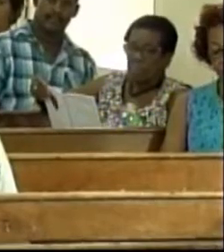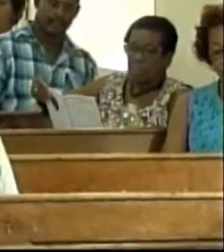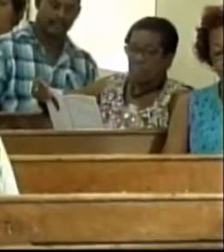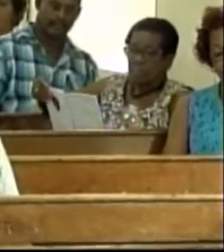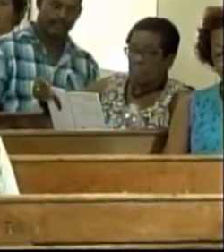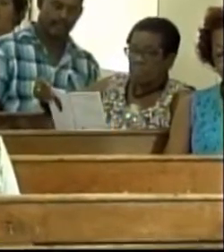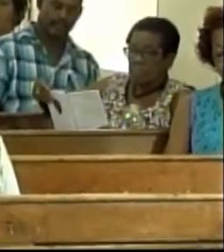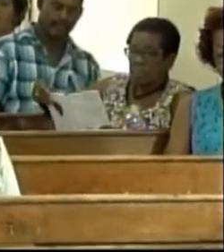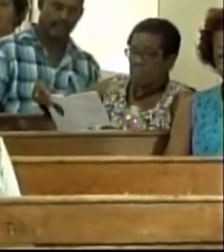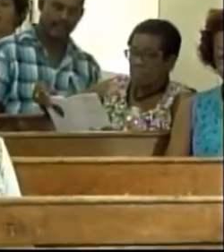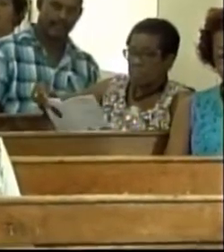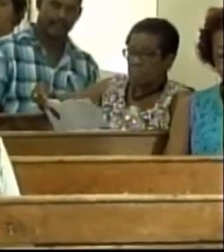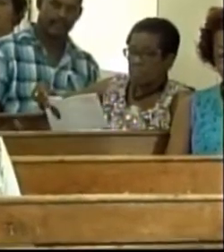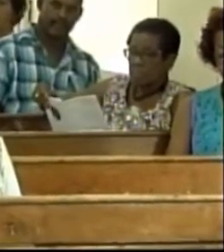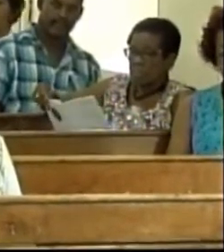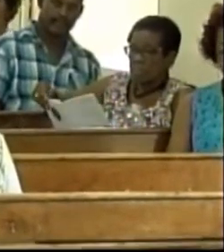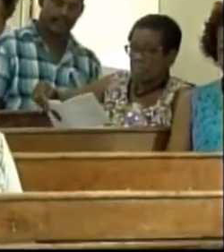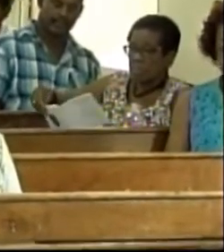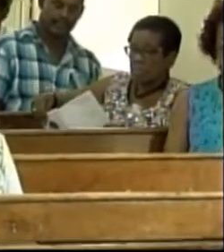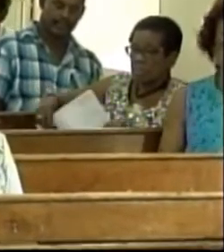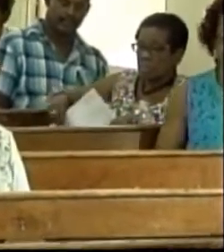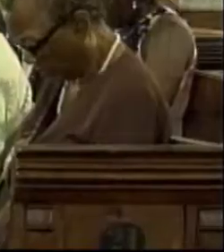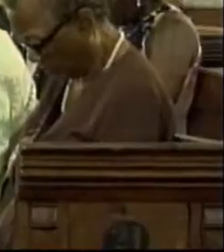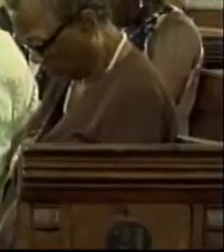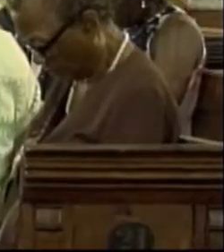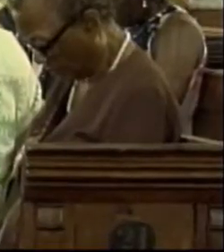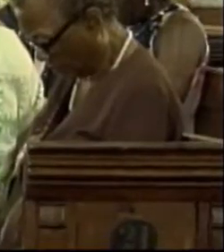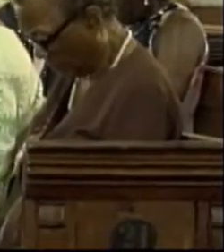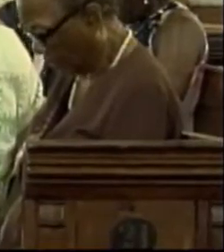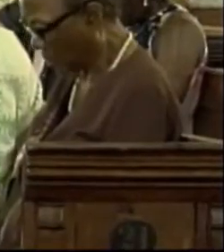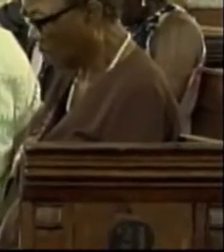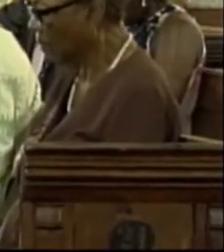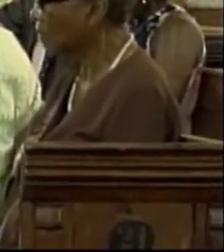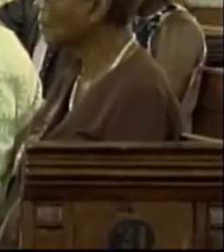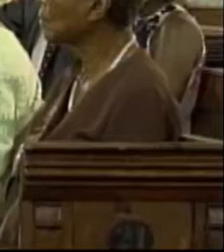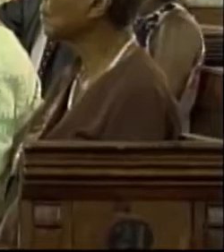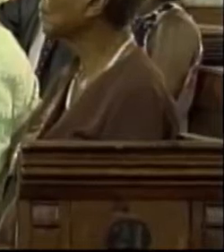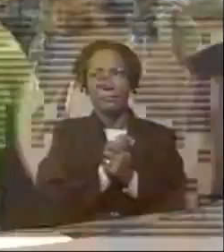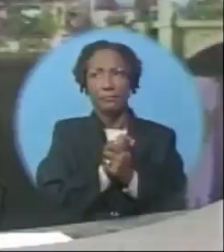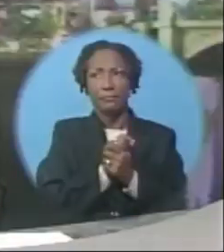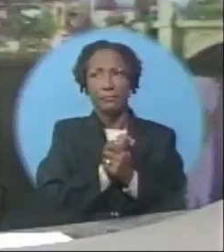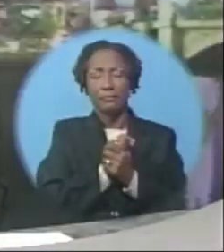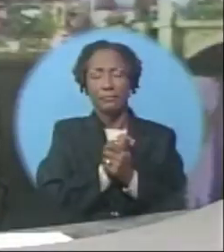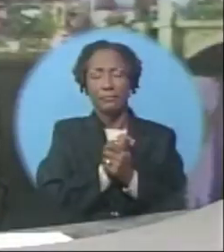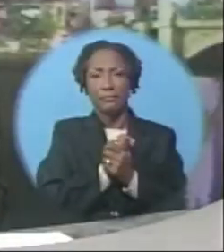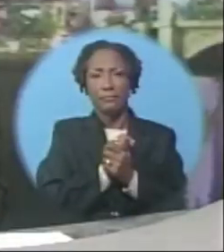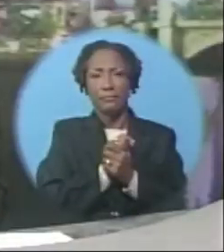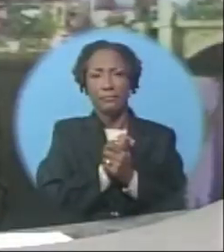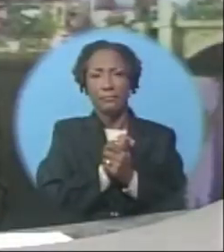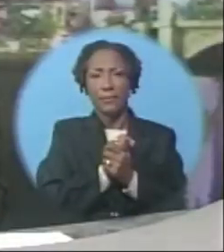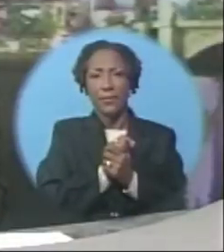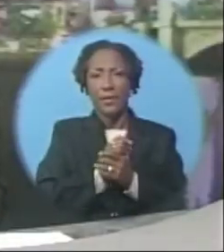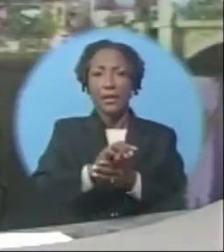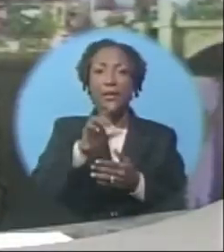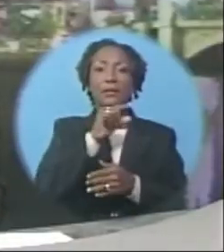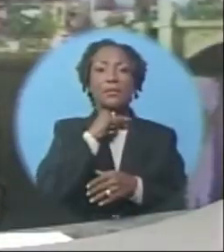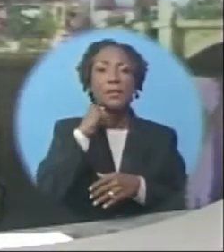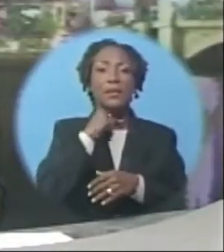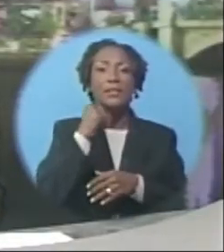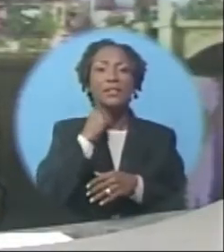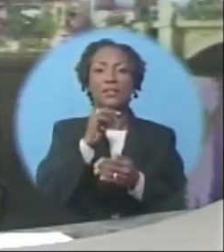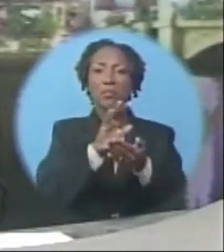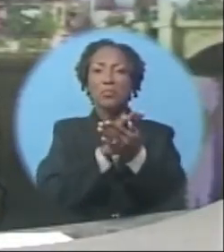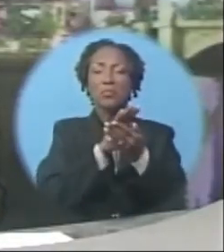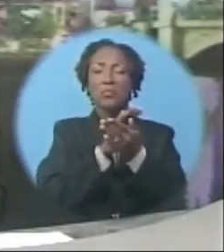Policy, customer service and the youth. Dean of the St. Michael's Cathedral, Reverend Dr. Jeffrey Gibson, commended the social partners for